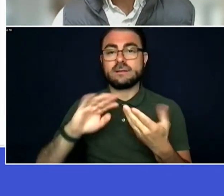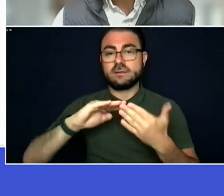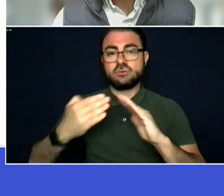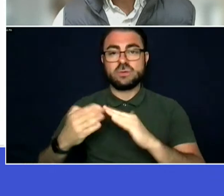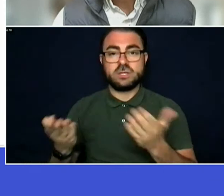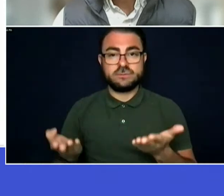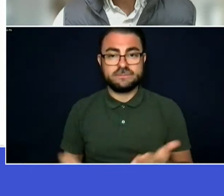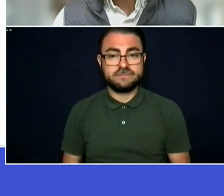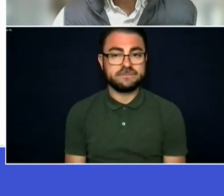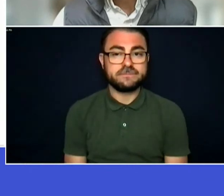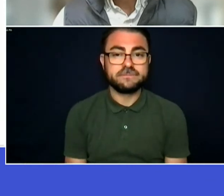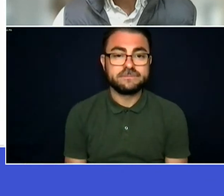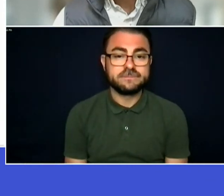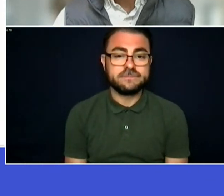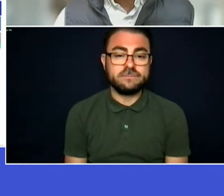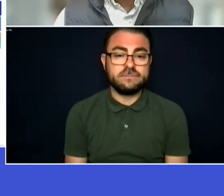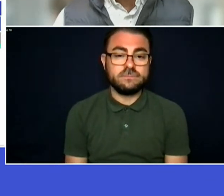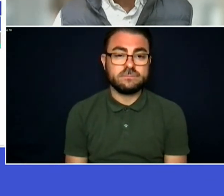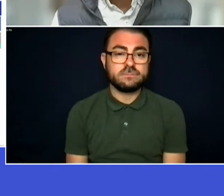Okay.